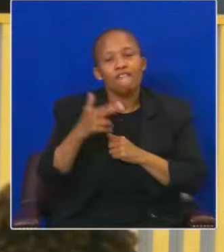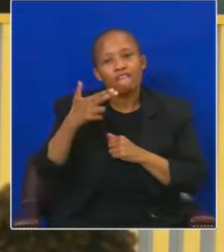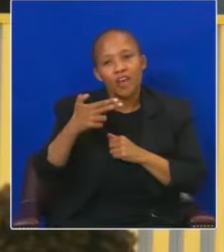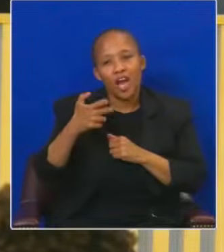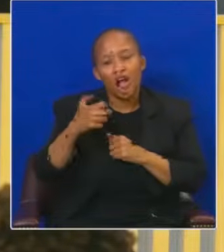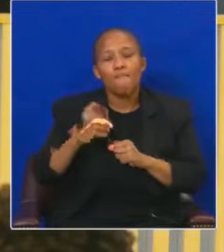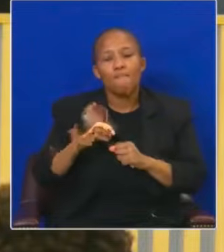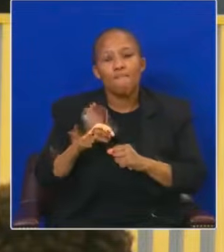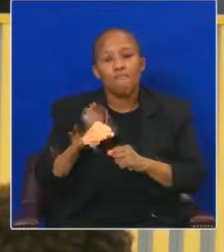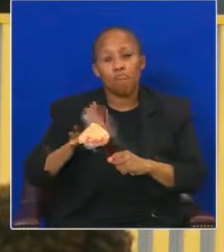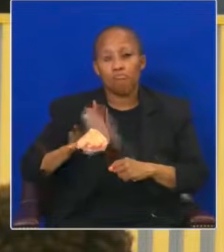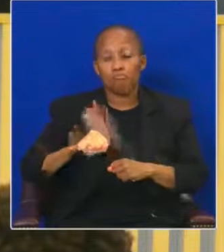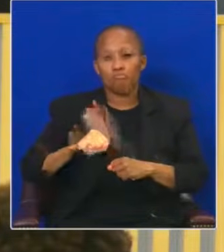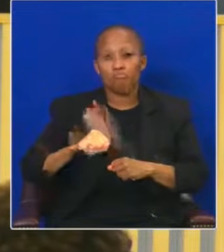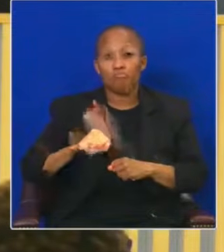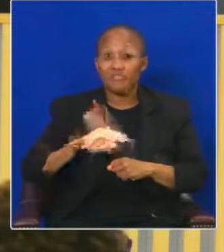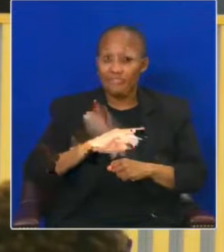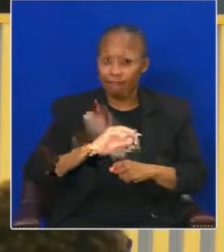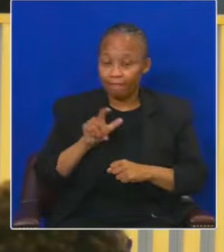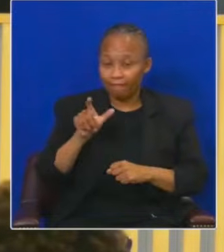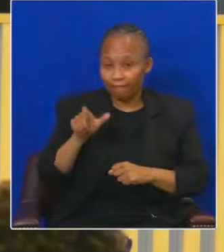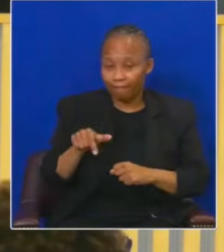regular